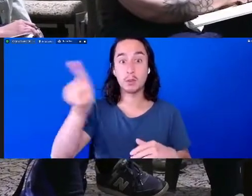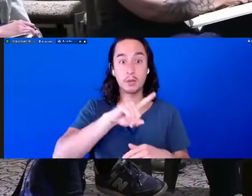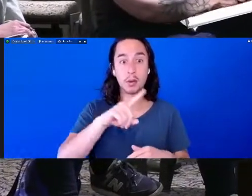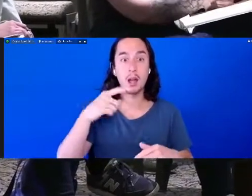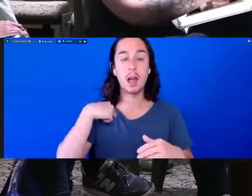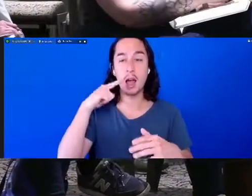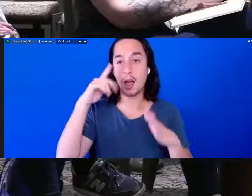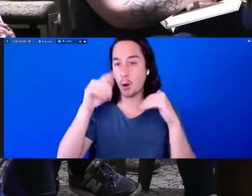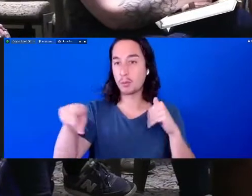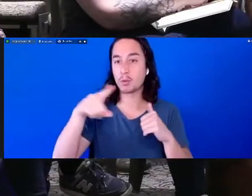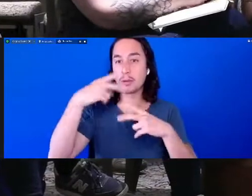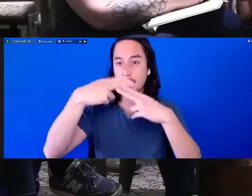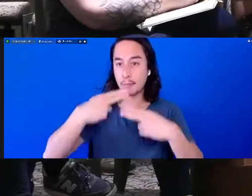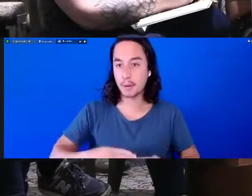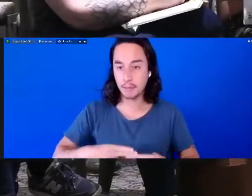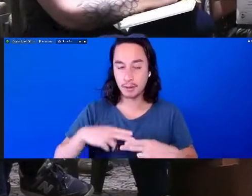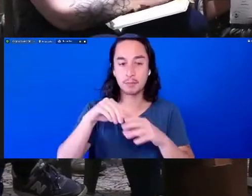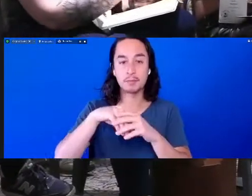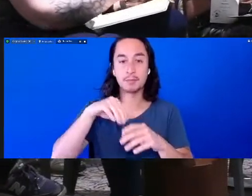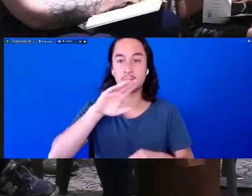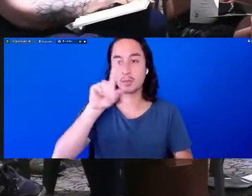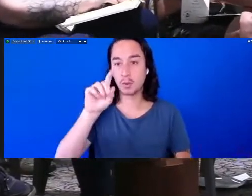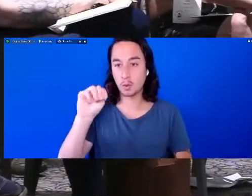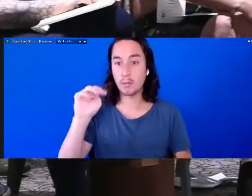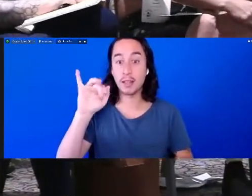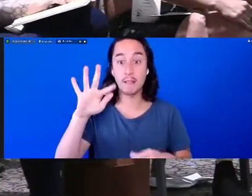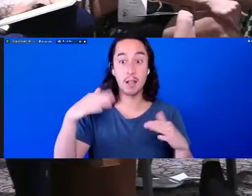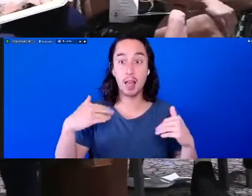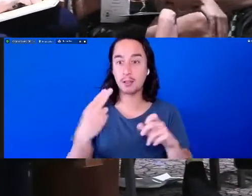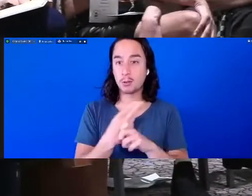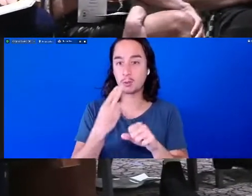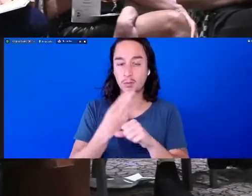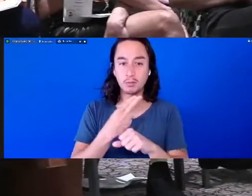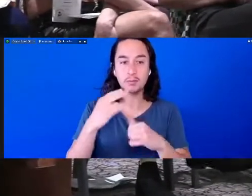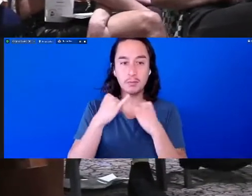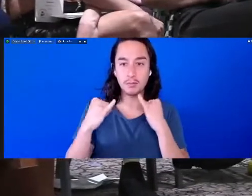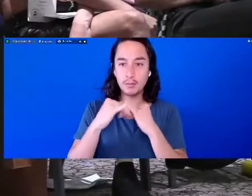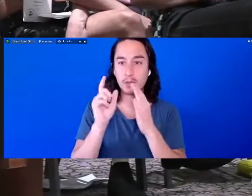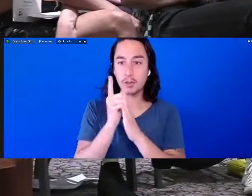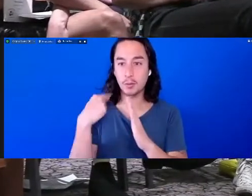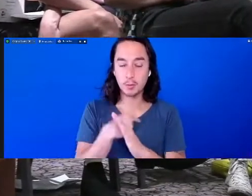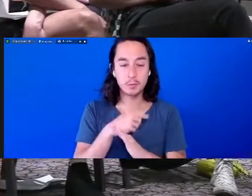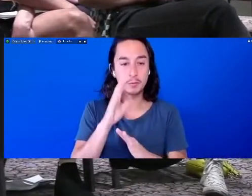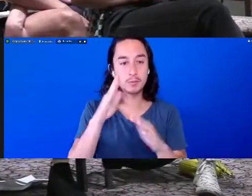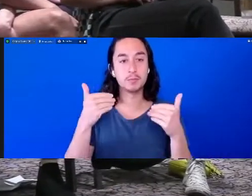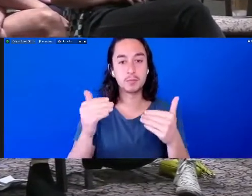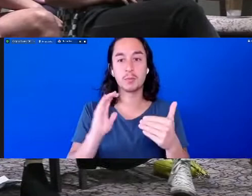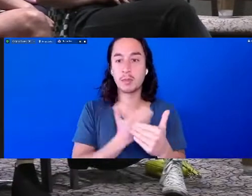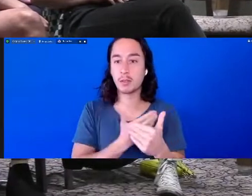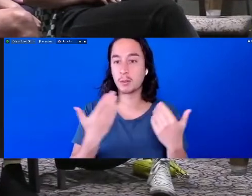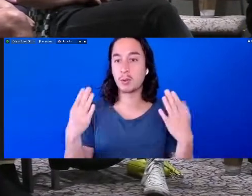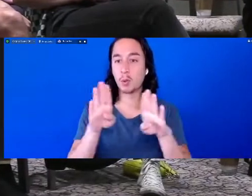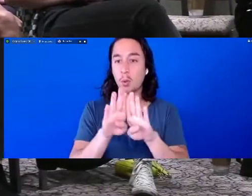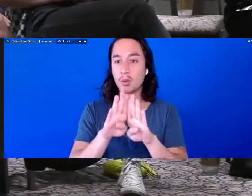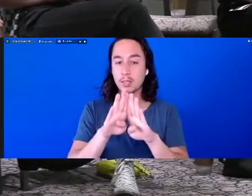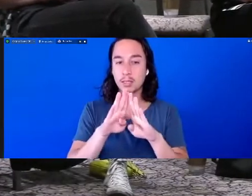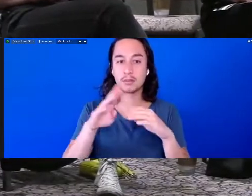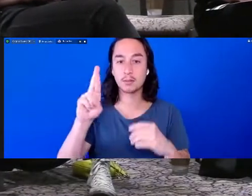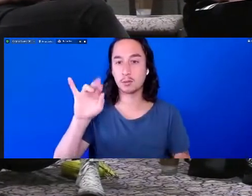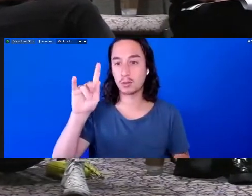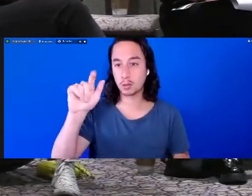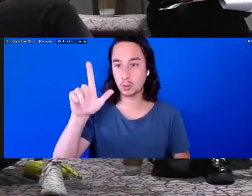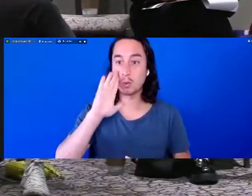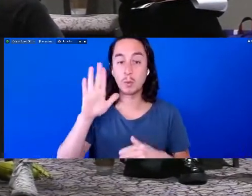naming names. If you haven't, please use the last moments here to do so. While we do our closing ritual, we're going to end how we